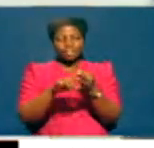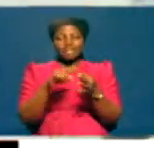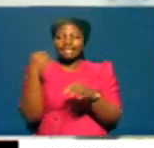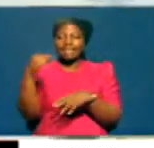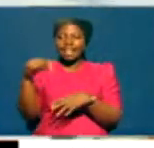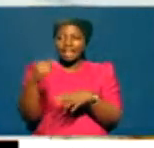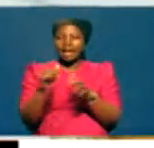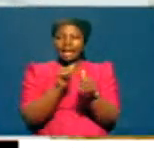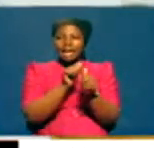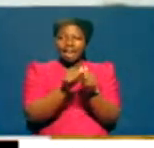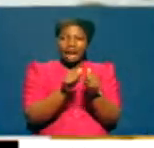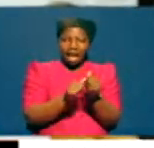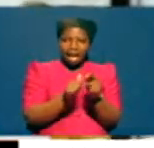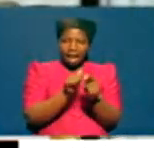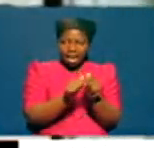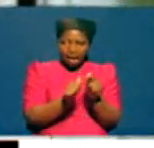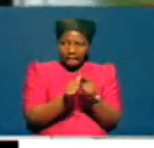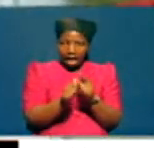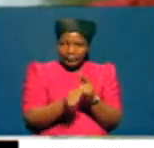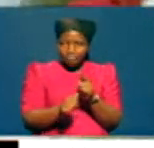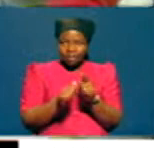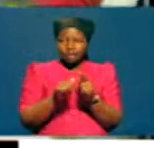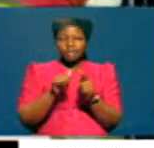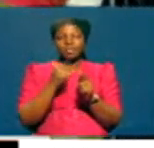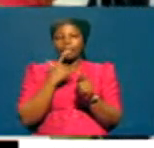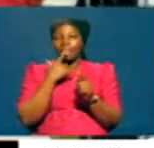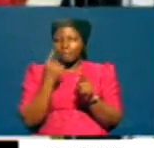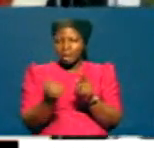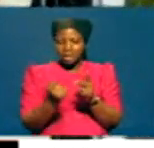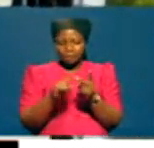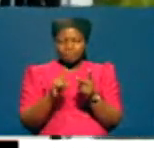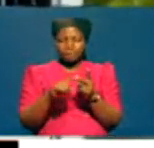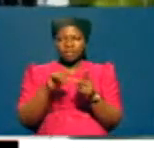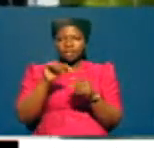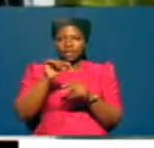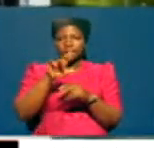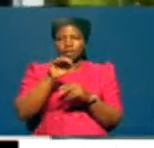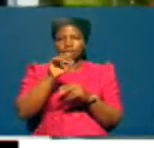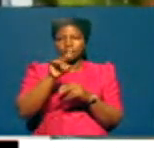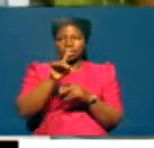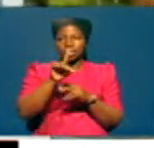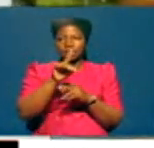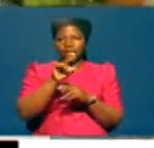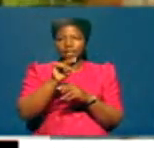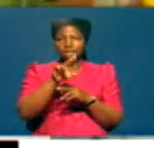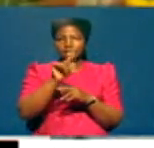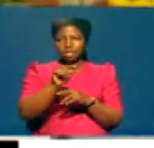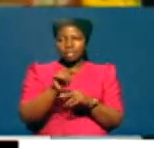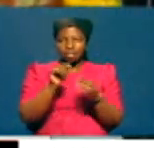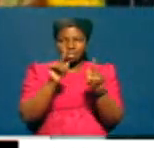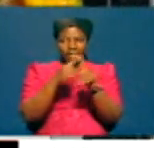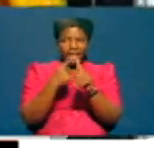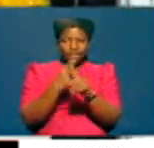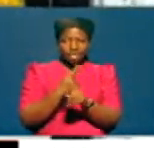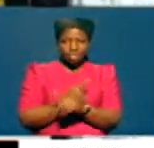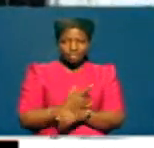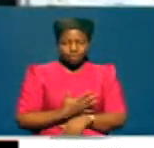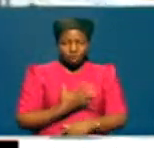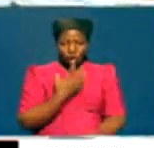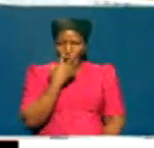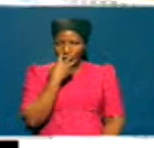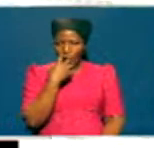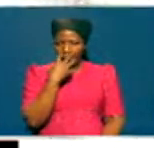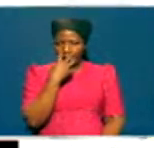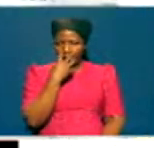beans and groundnuts. And of course, another variety of oranges and tamarind. And not